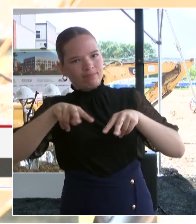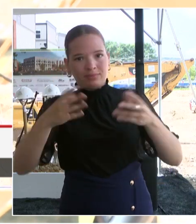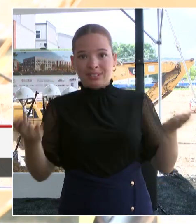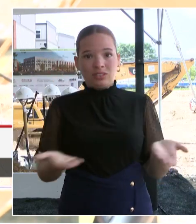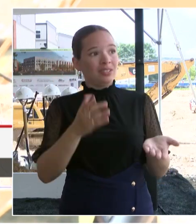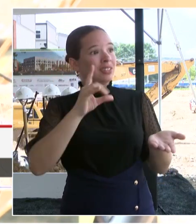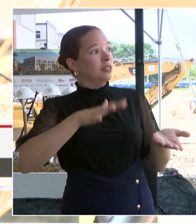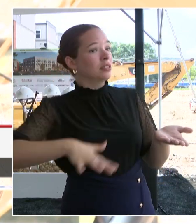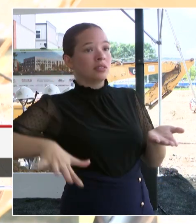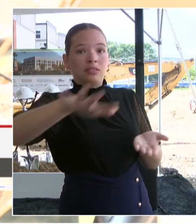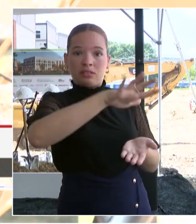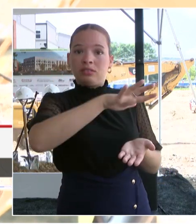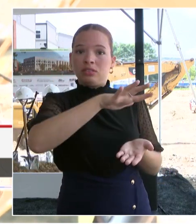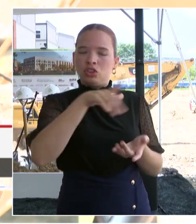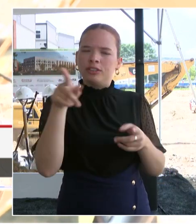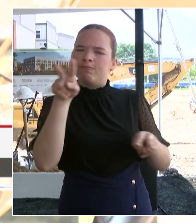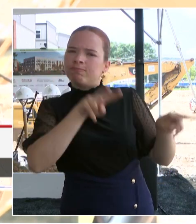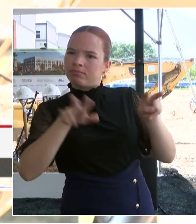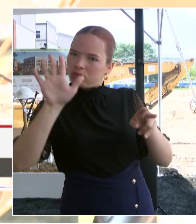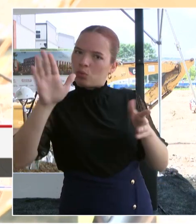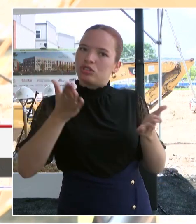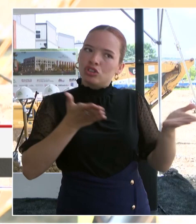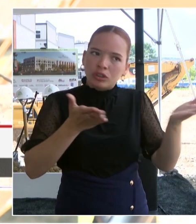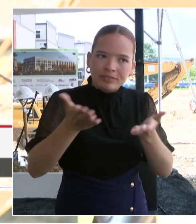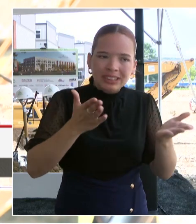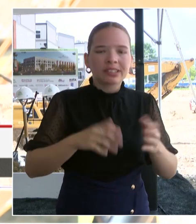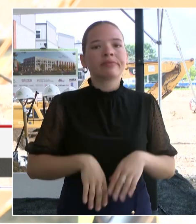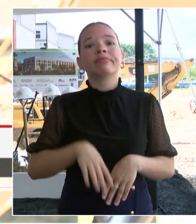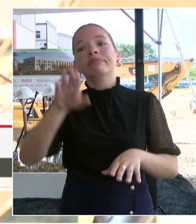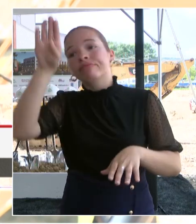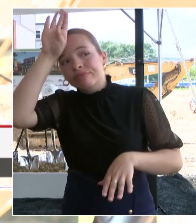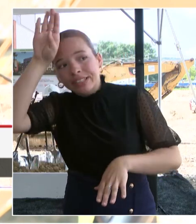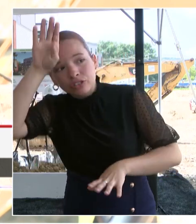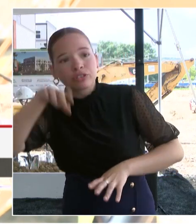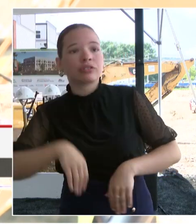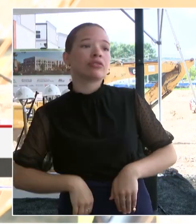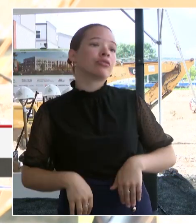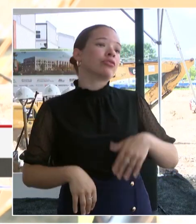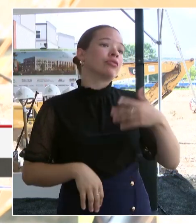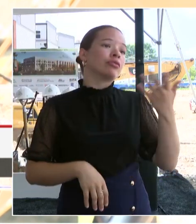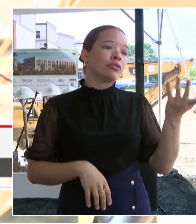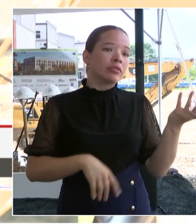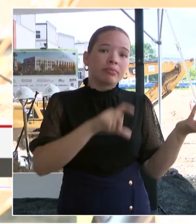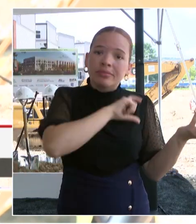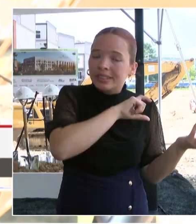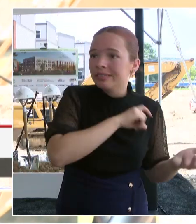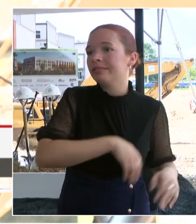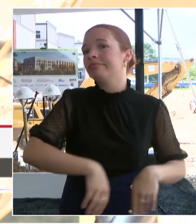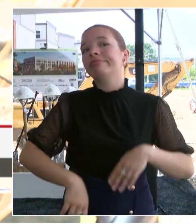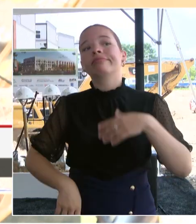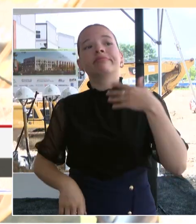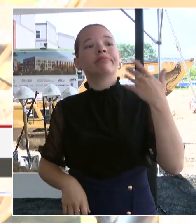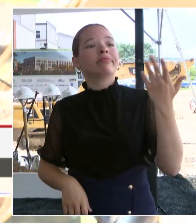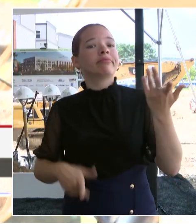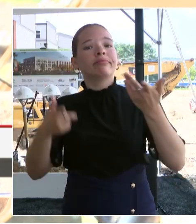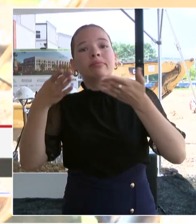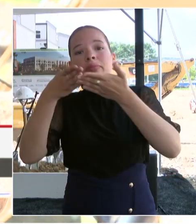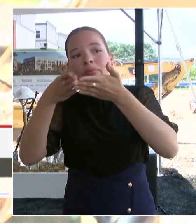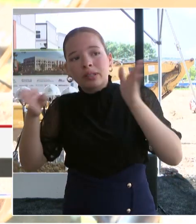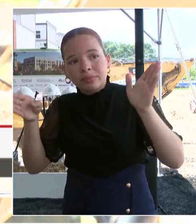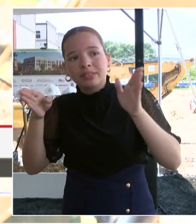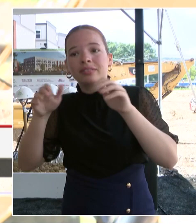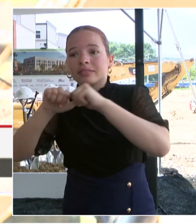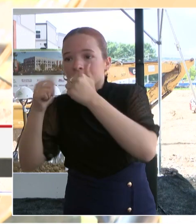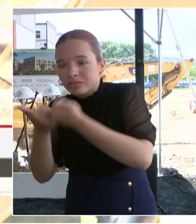property, police and fire protection, most public agencies, and the